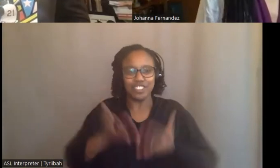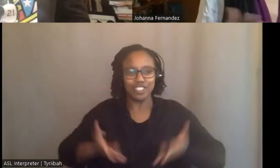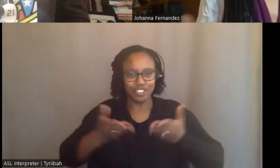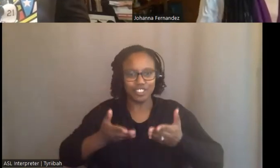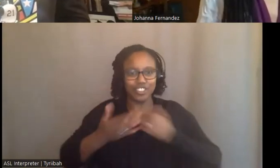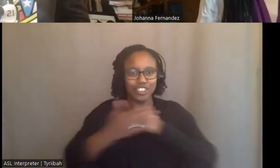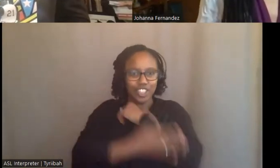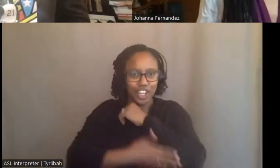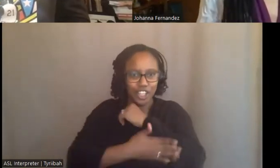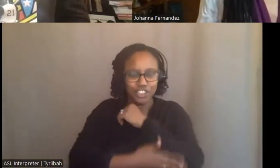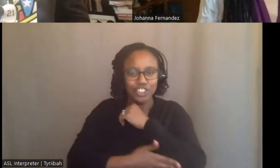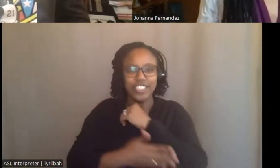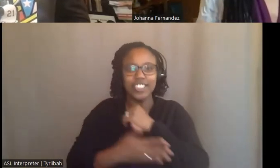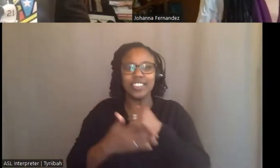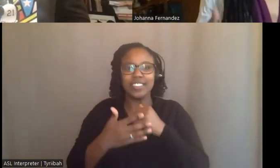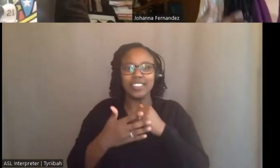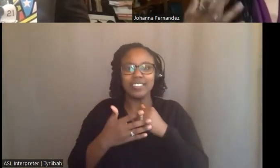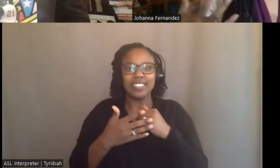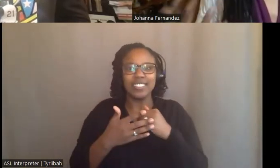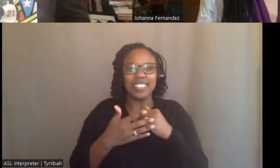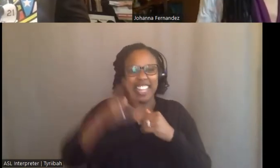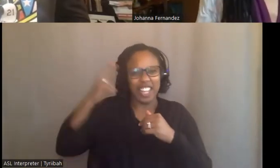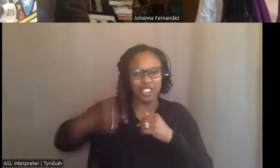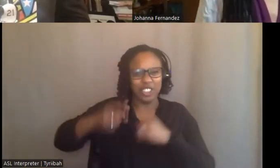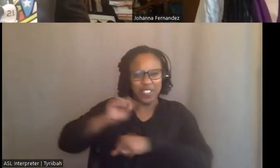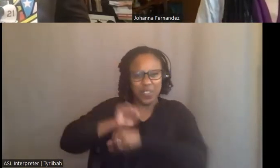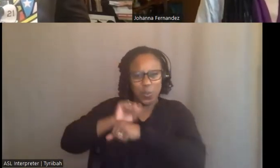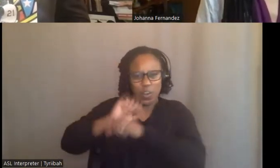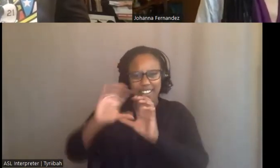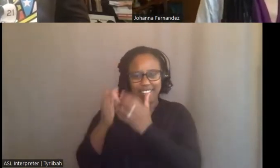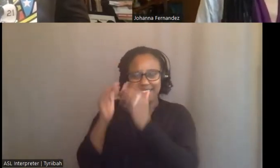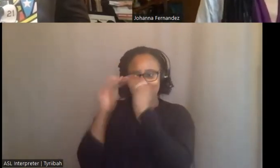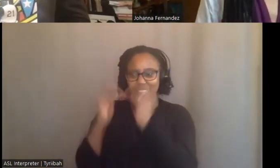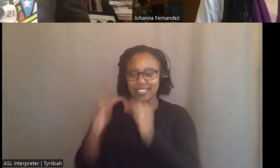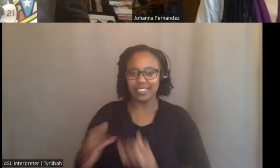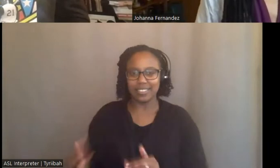of the history of the working class and the history of